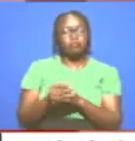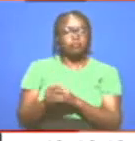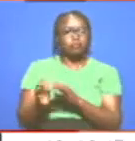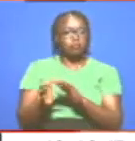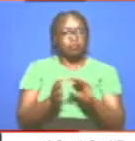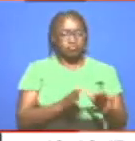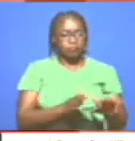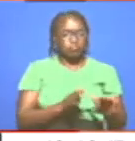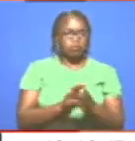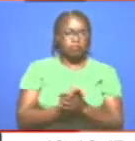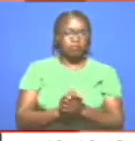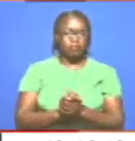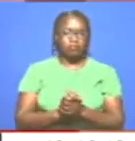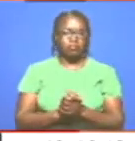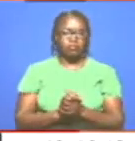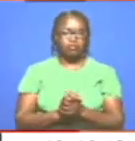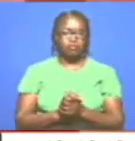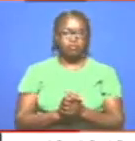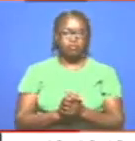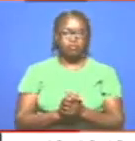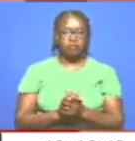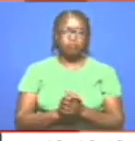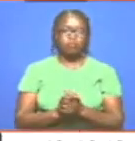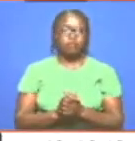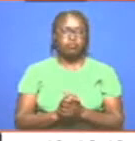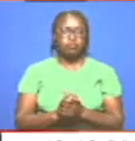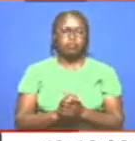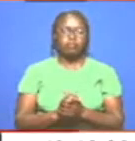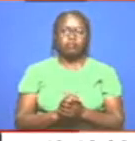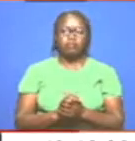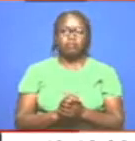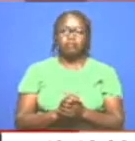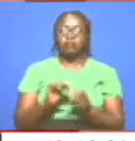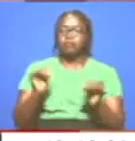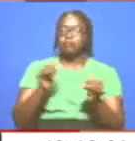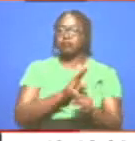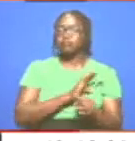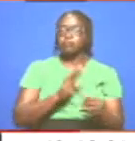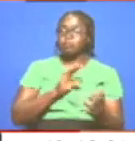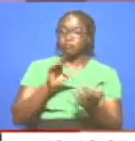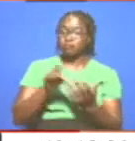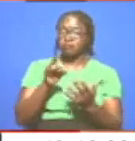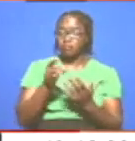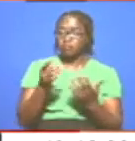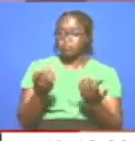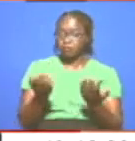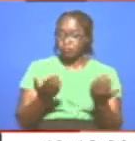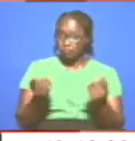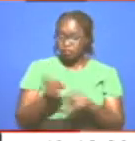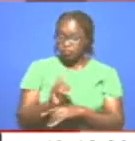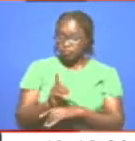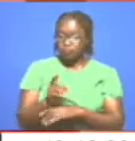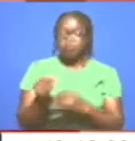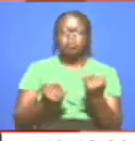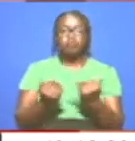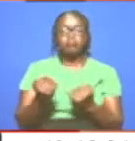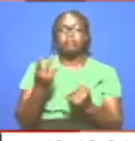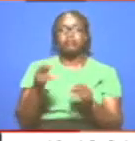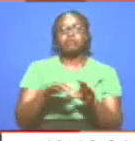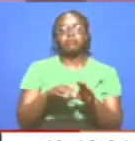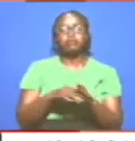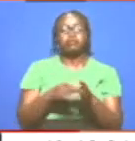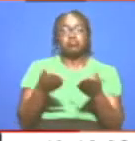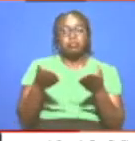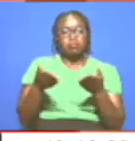back to a conversation, and this is around cricket. A new board was elected on Saturday, and I've got two members of the board on my immediate left. I've